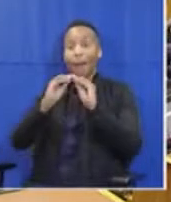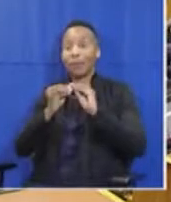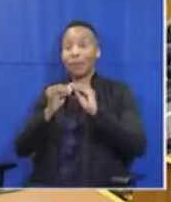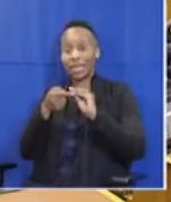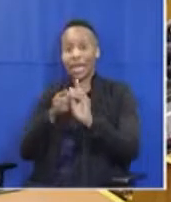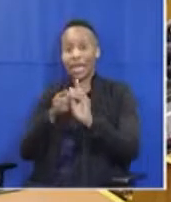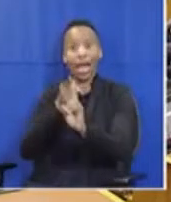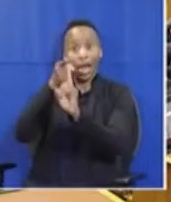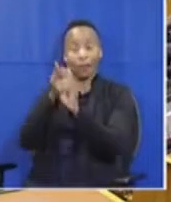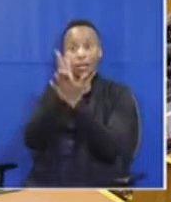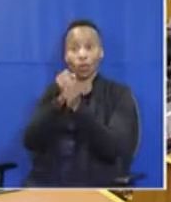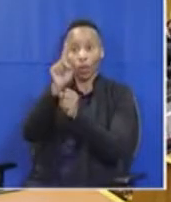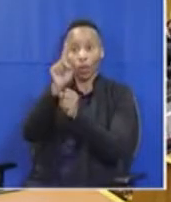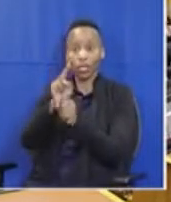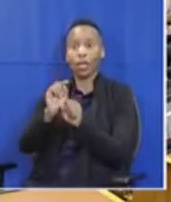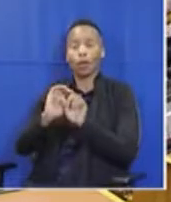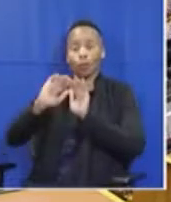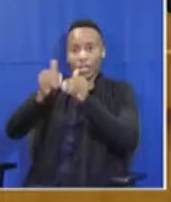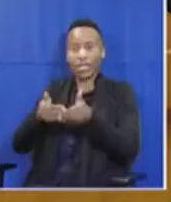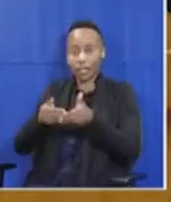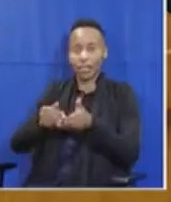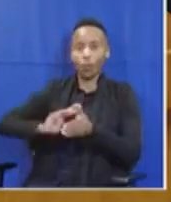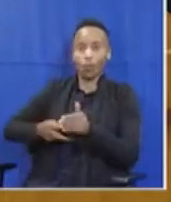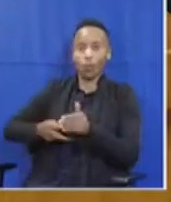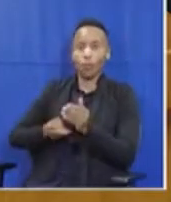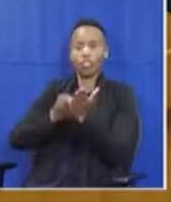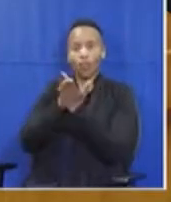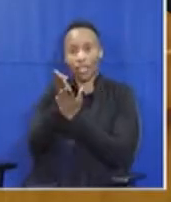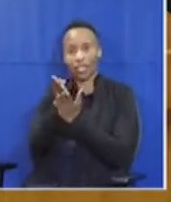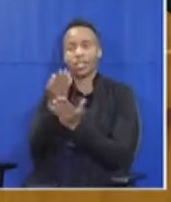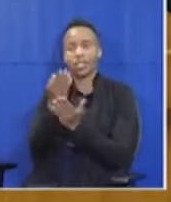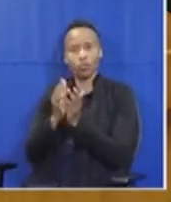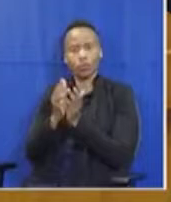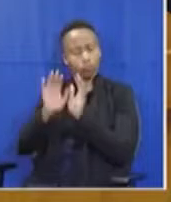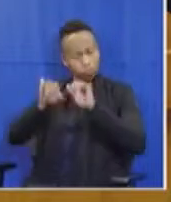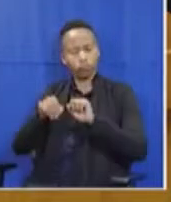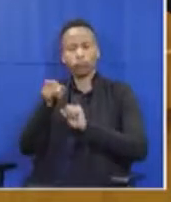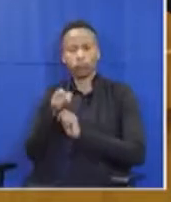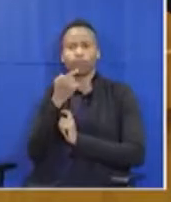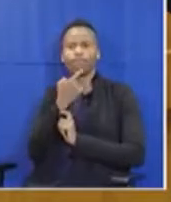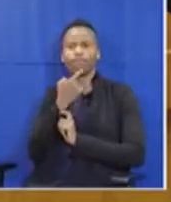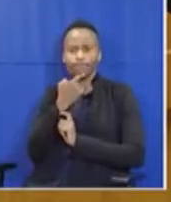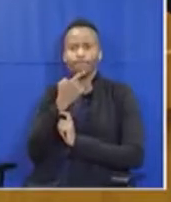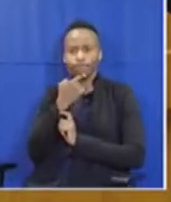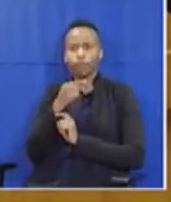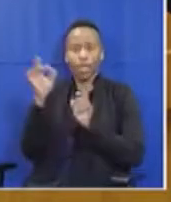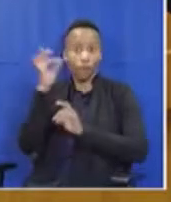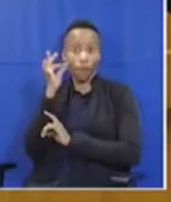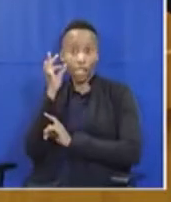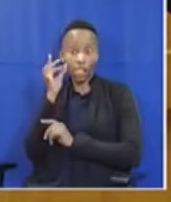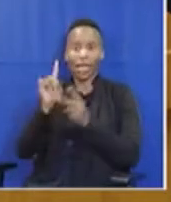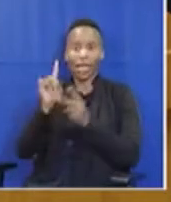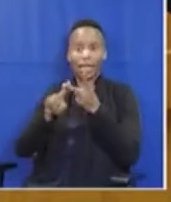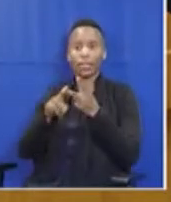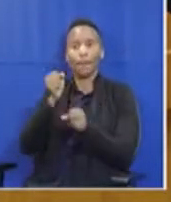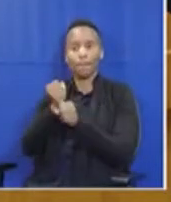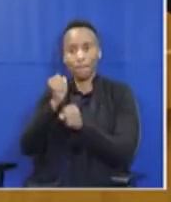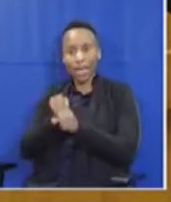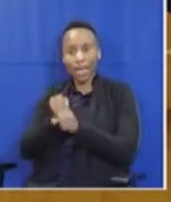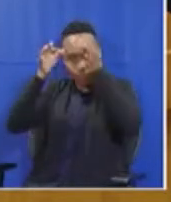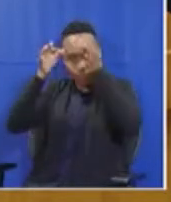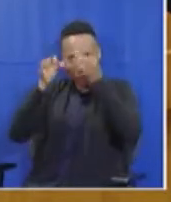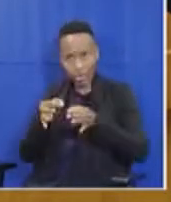greater protection of a woman's right to apply her mind to relevant facts and information in order to make an informed